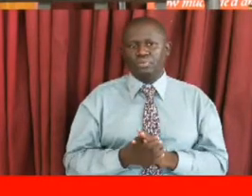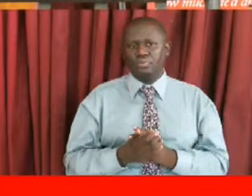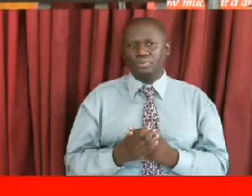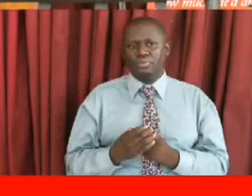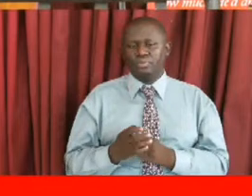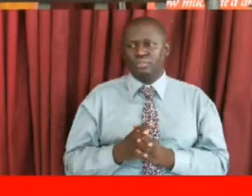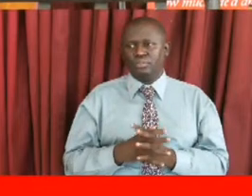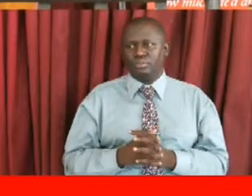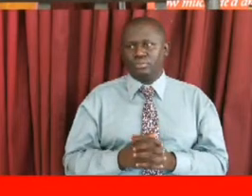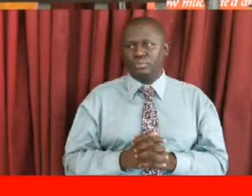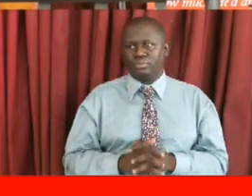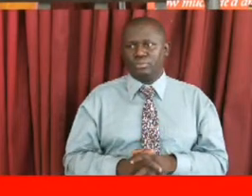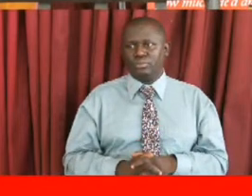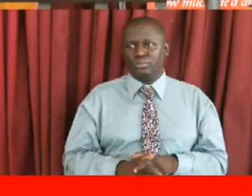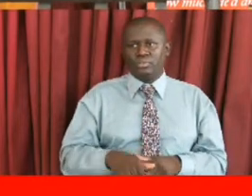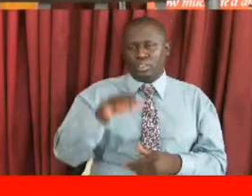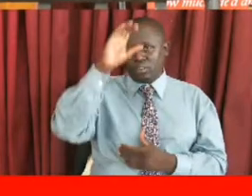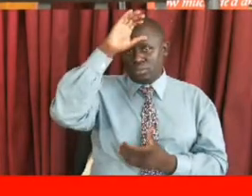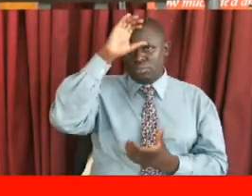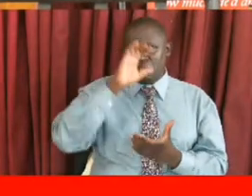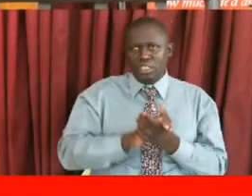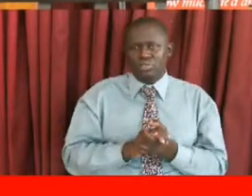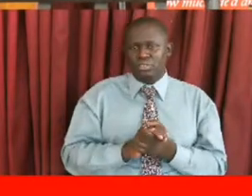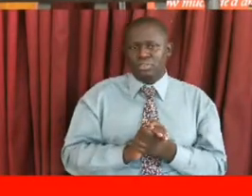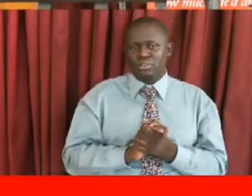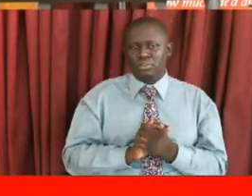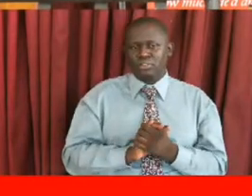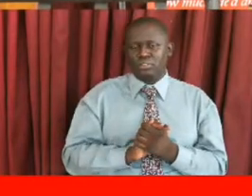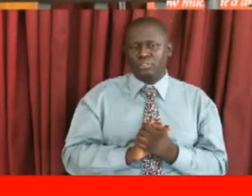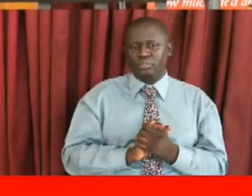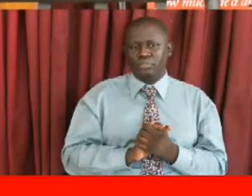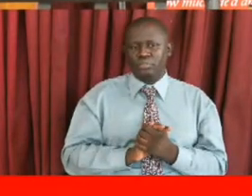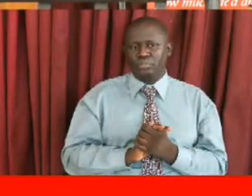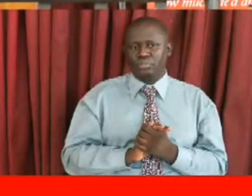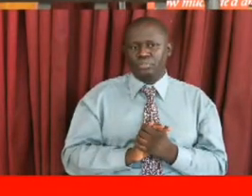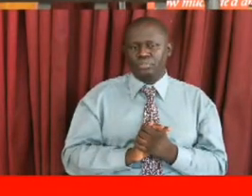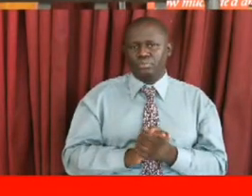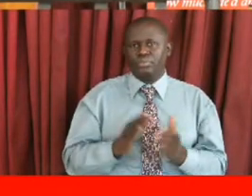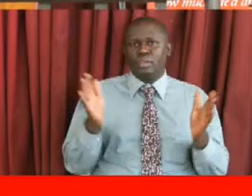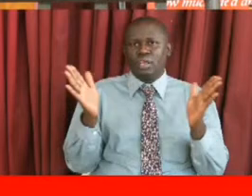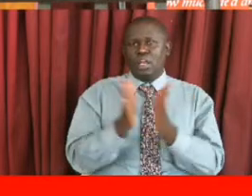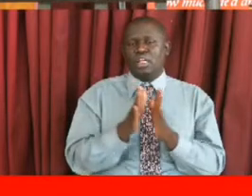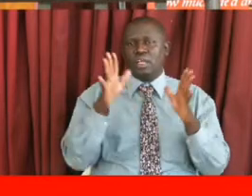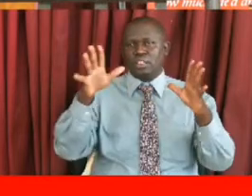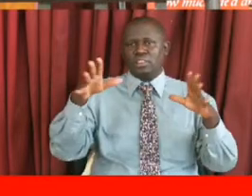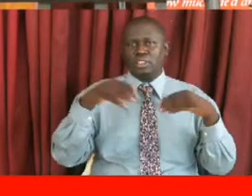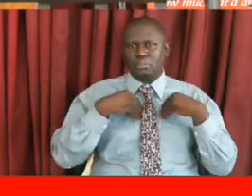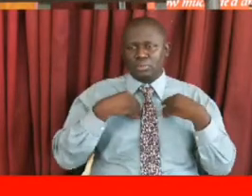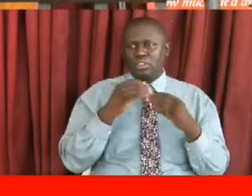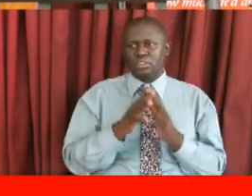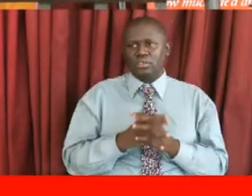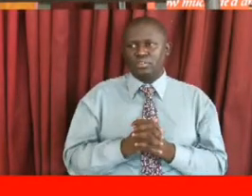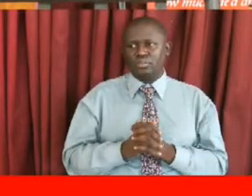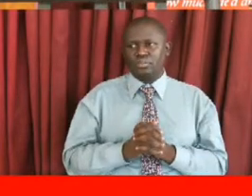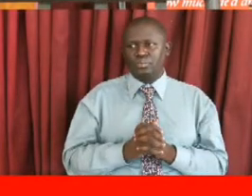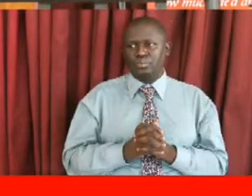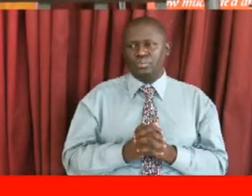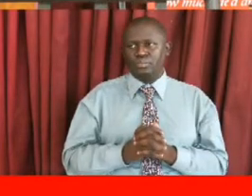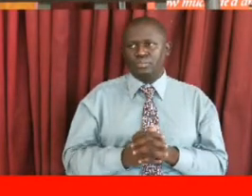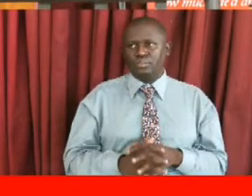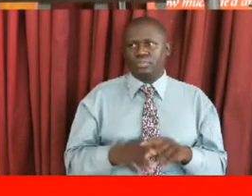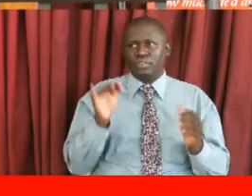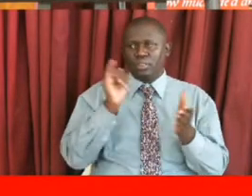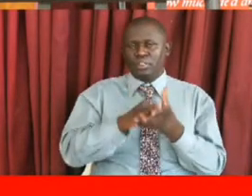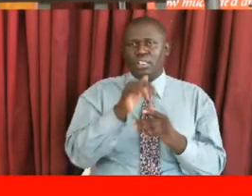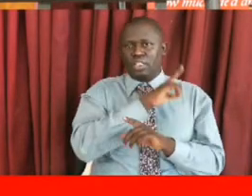you is to believe and accept that the